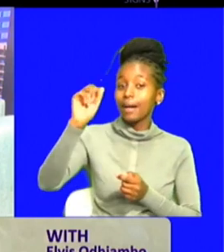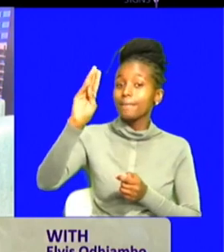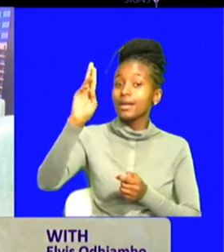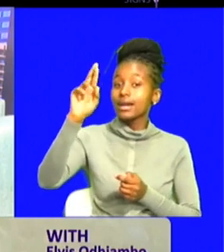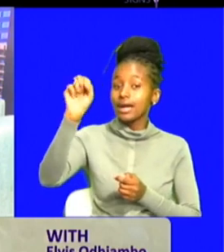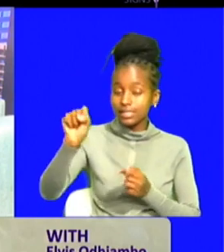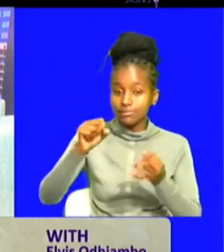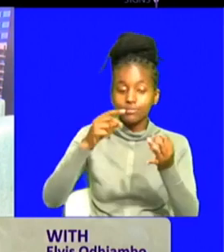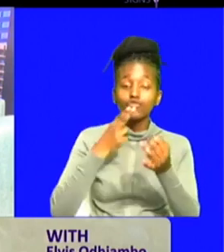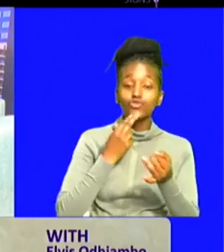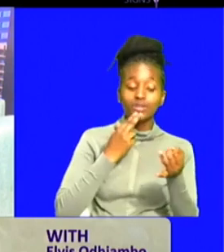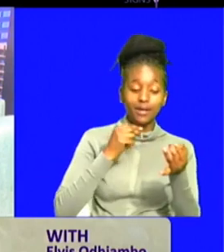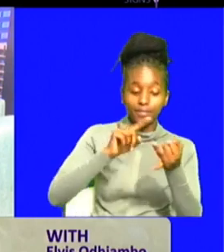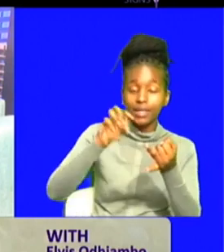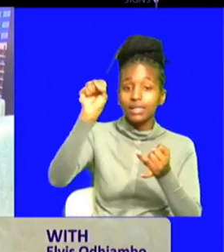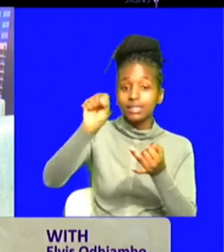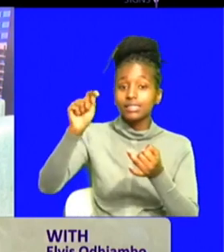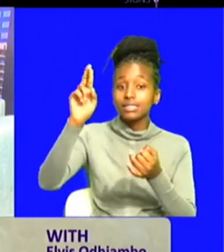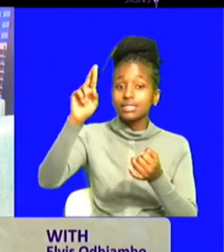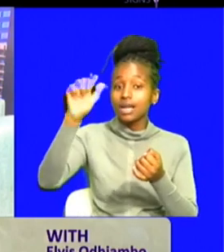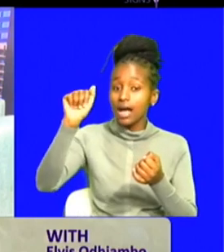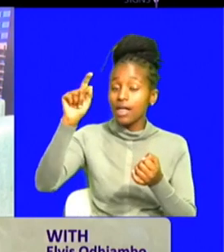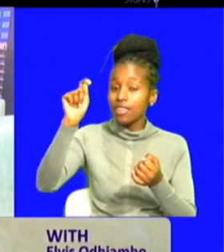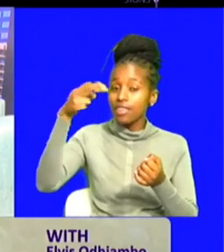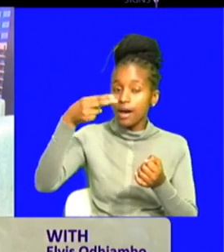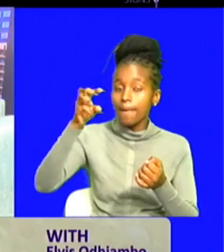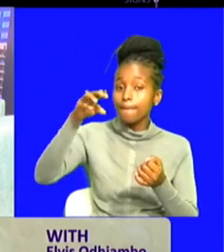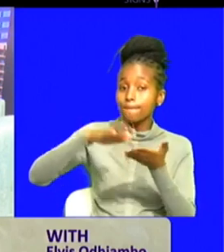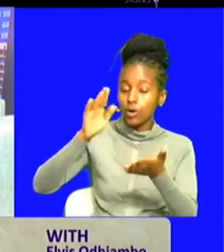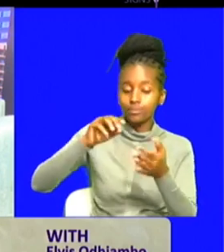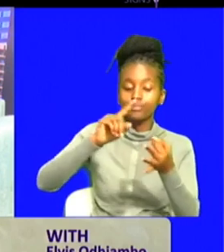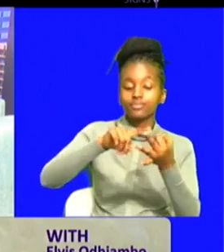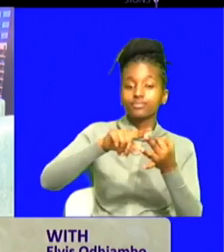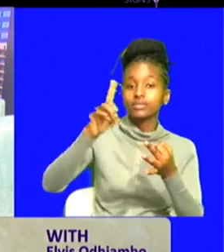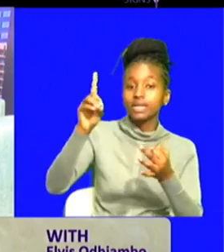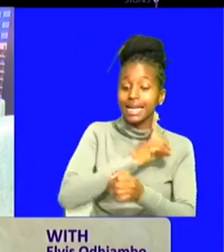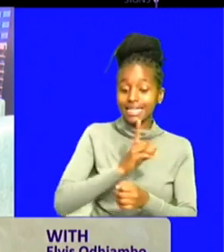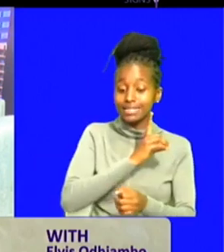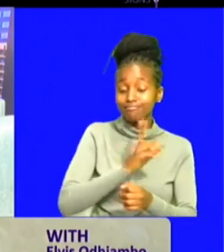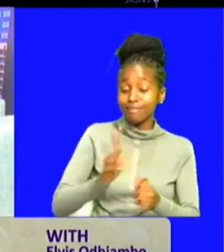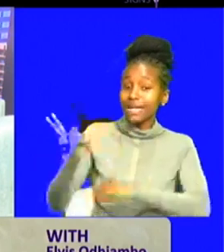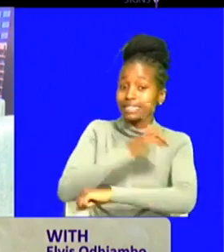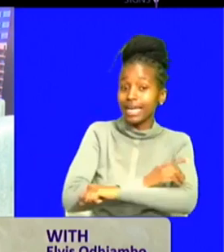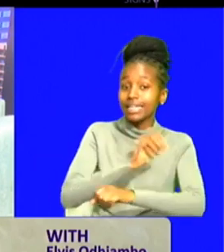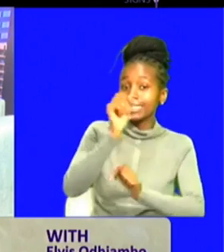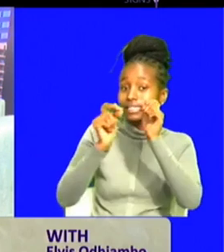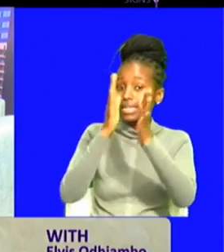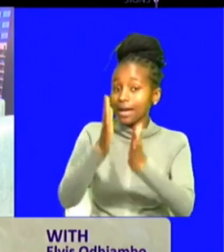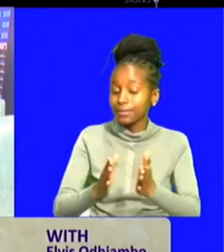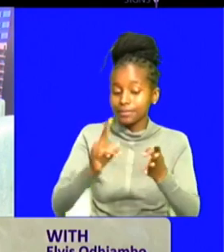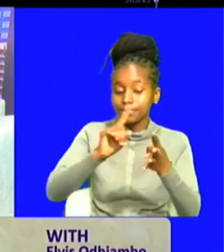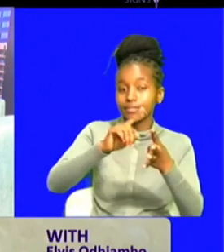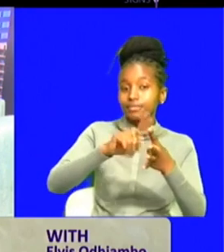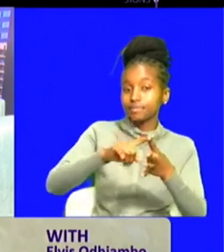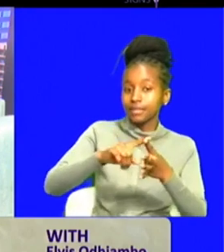Sugar, tuko na Strathmore Leos. We also have Daystar Kisumu, who are 2013 champions.